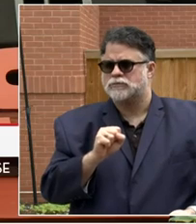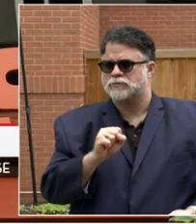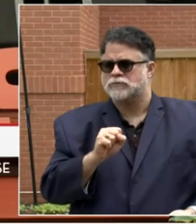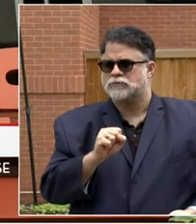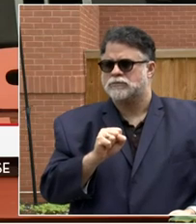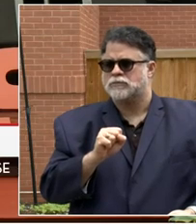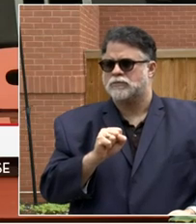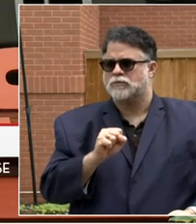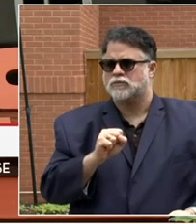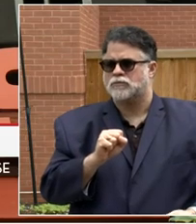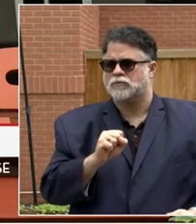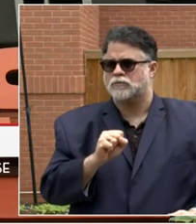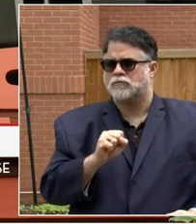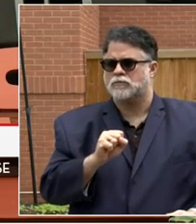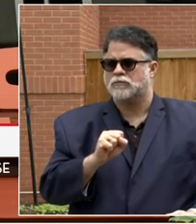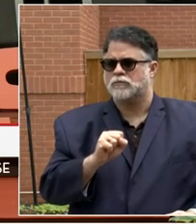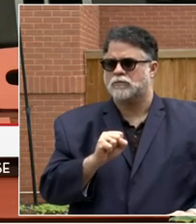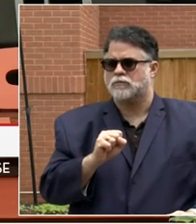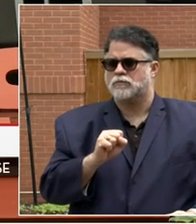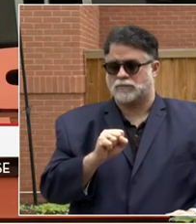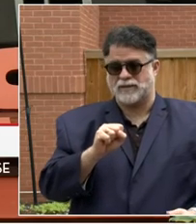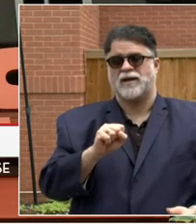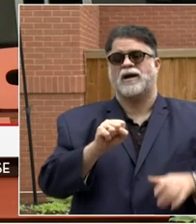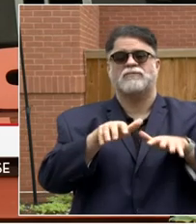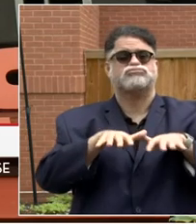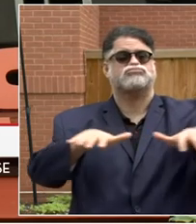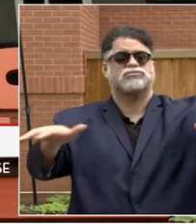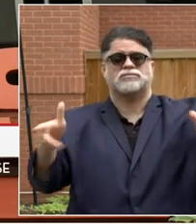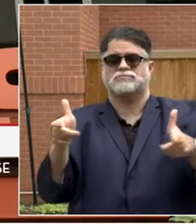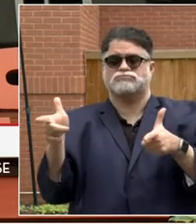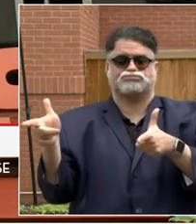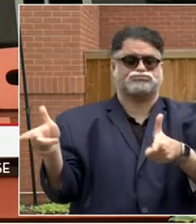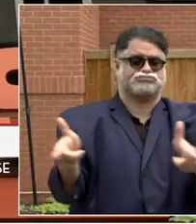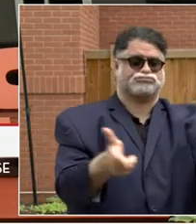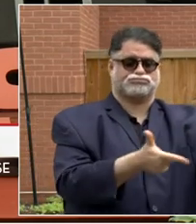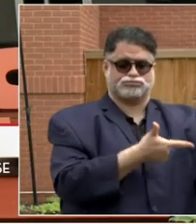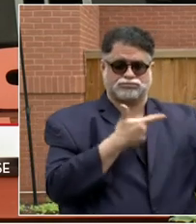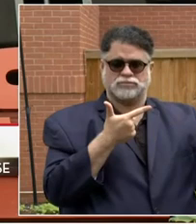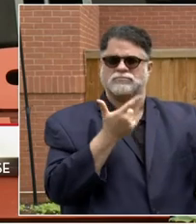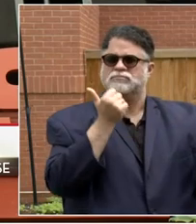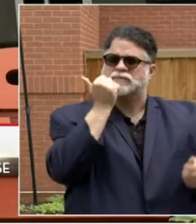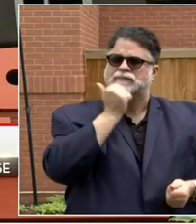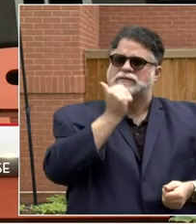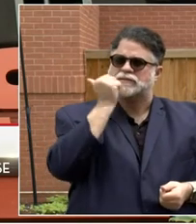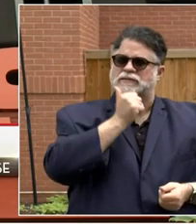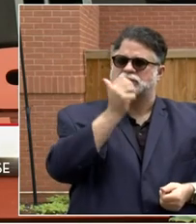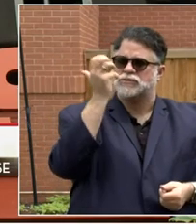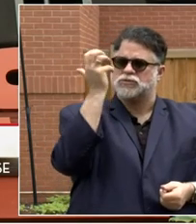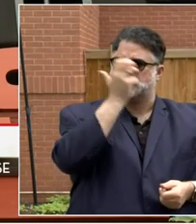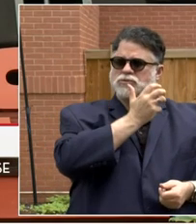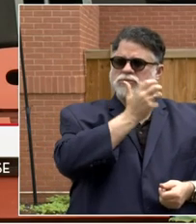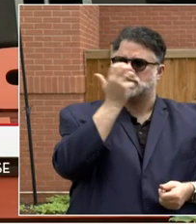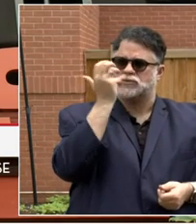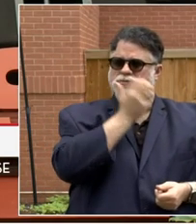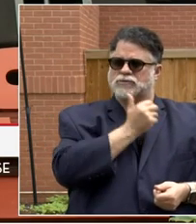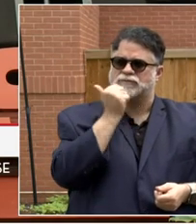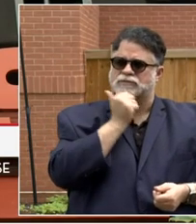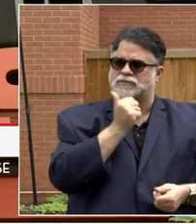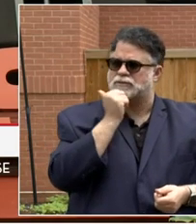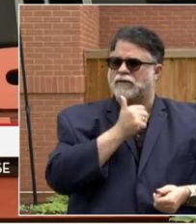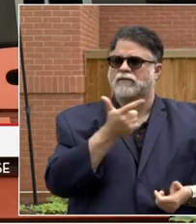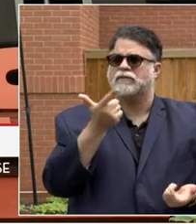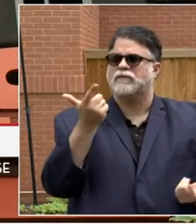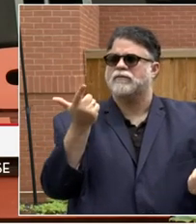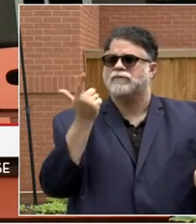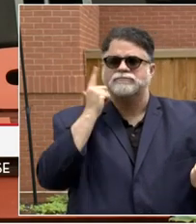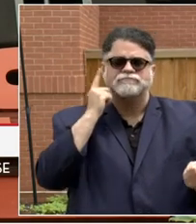a school or at a grocery store happens, that the everyday violence in cities like the district doesn't resonate, and these issues don't